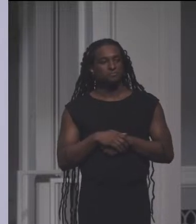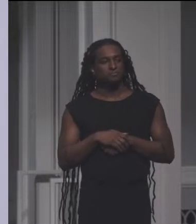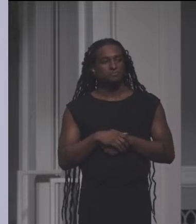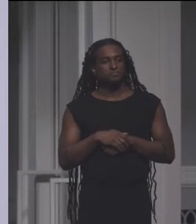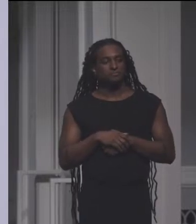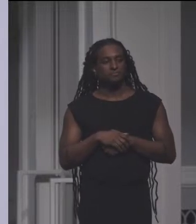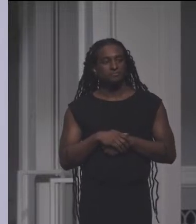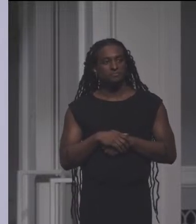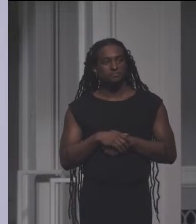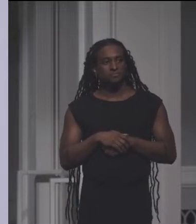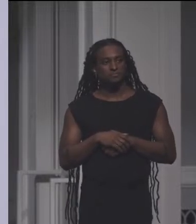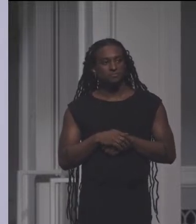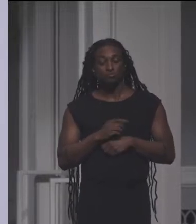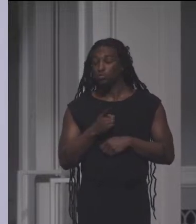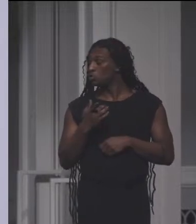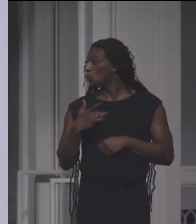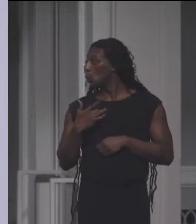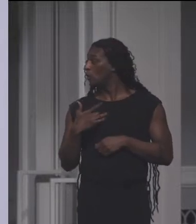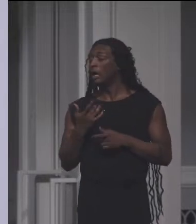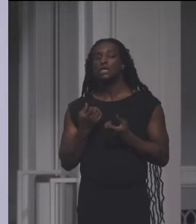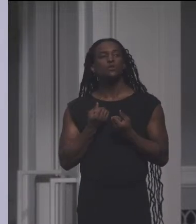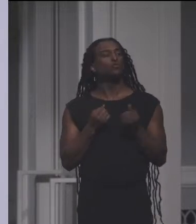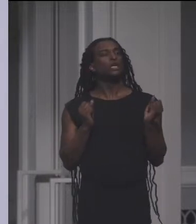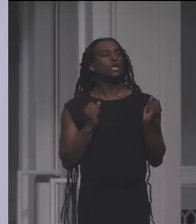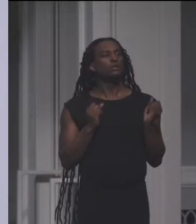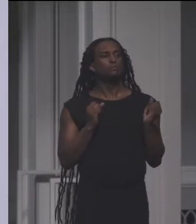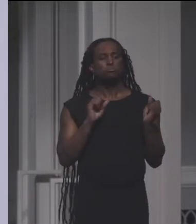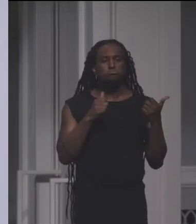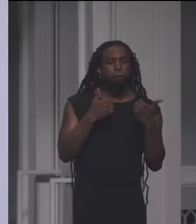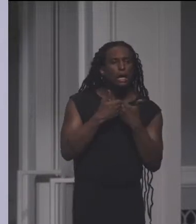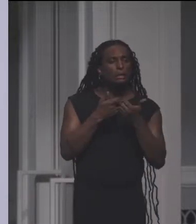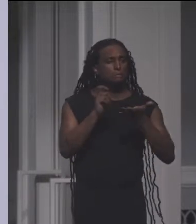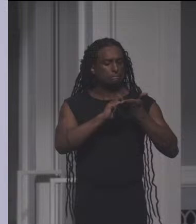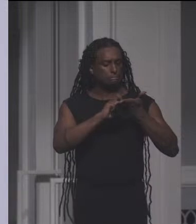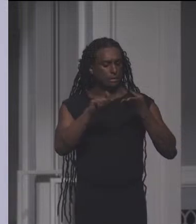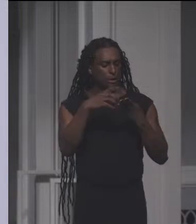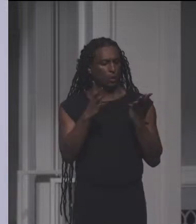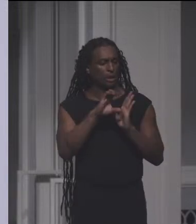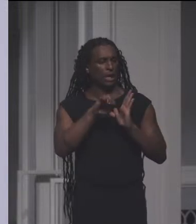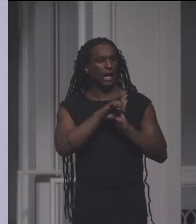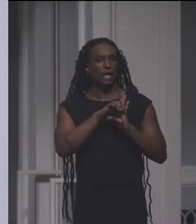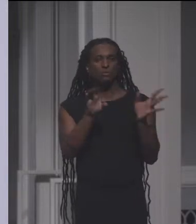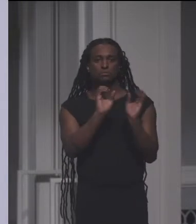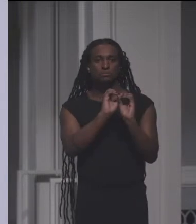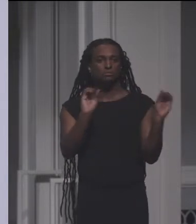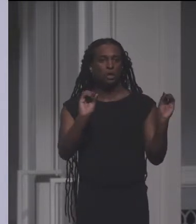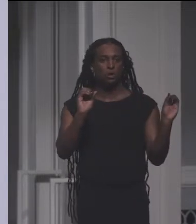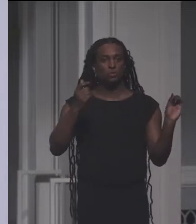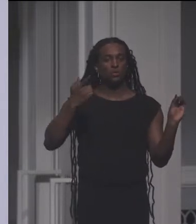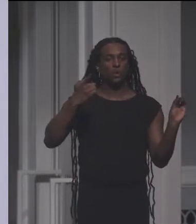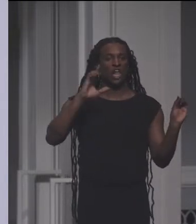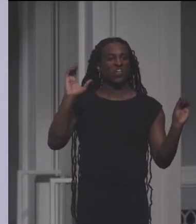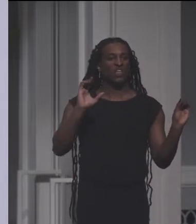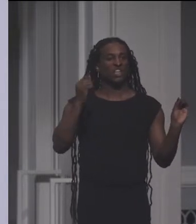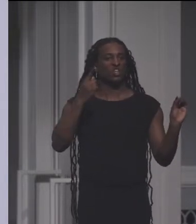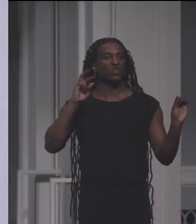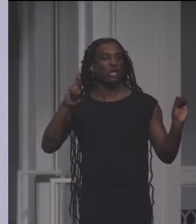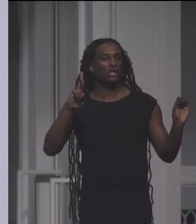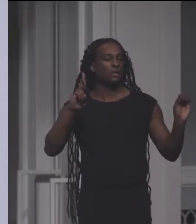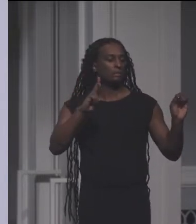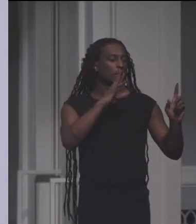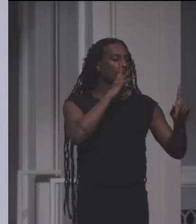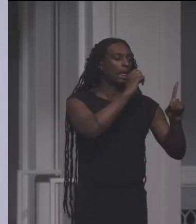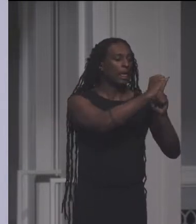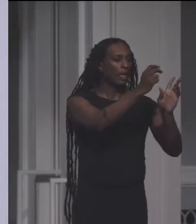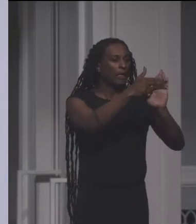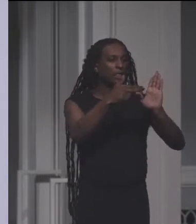freed or challenged by writing queer characters without 21st century gender and sexuality labels and